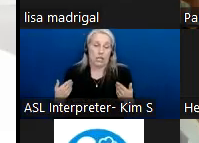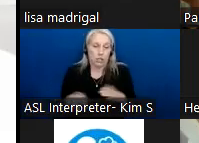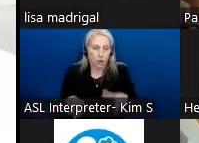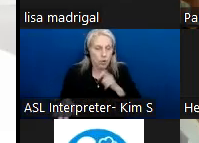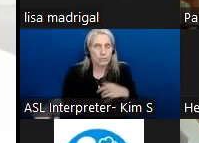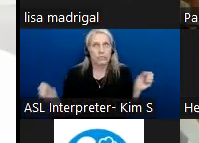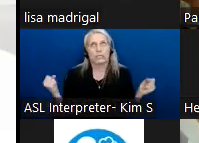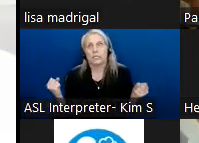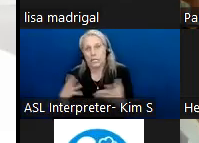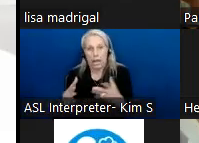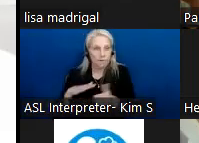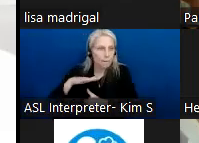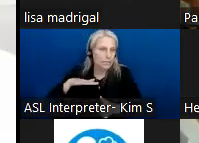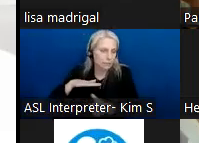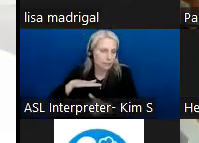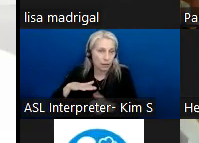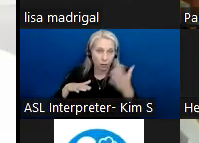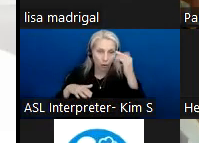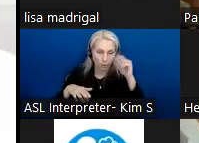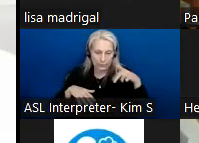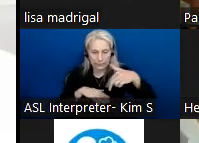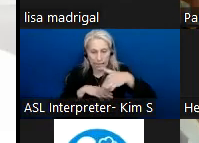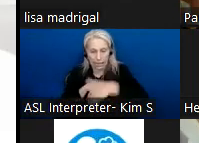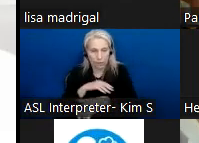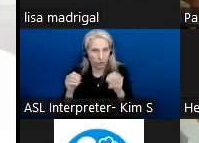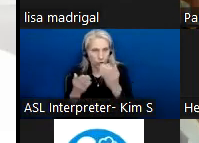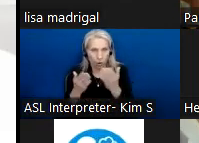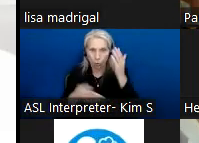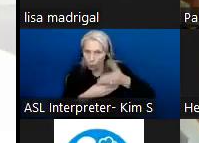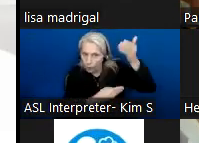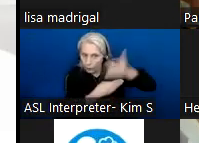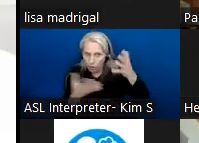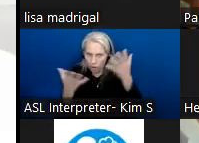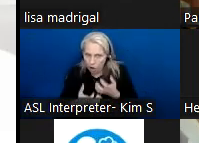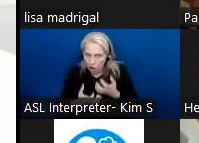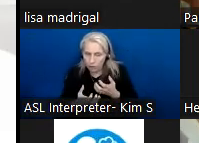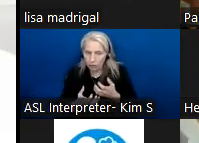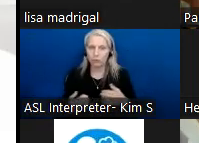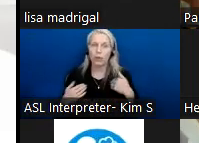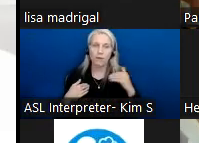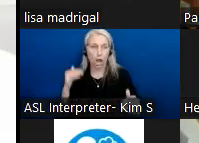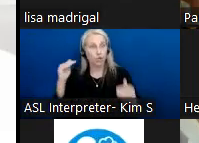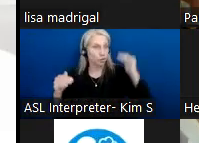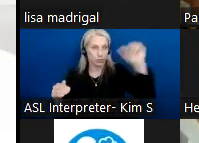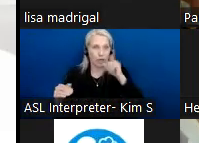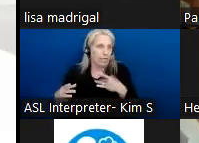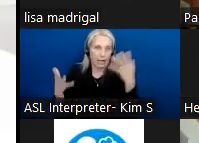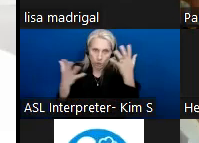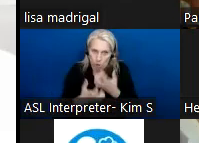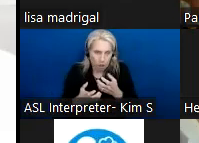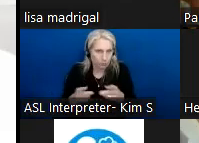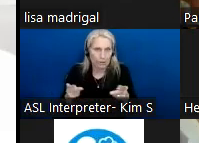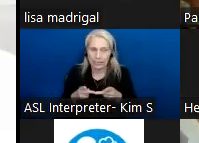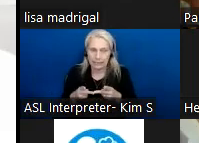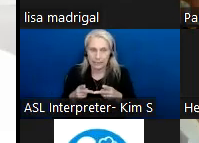basement. Why? Because it's downstairs, there are no windows, and it's dark. Well, we have adults that don't like dark spaces, that they